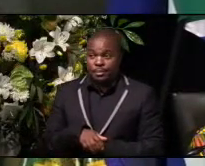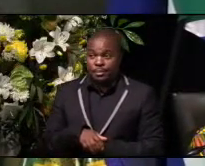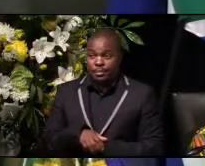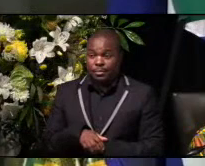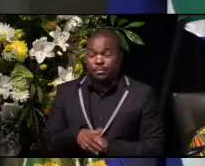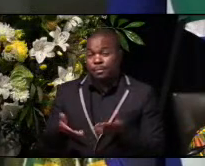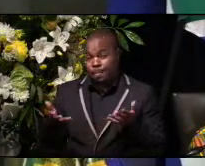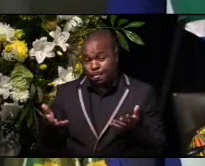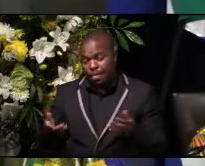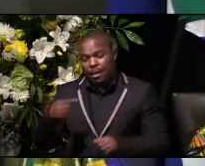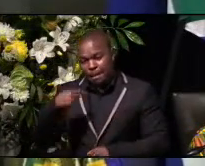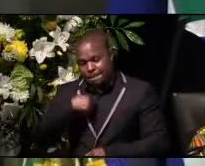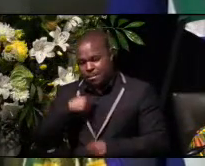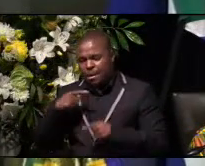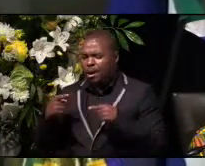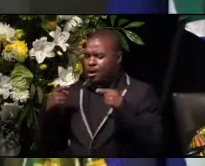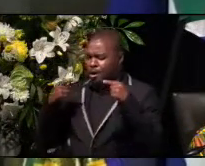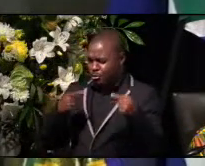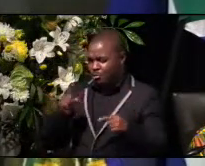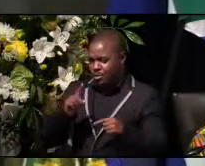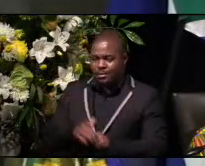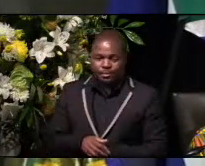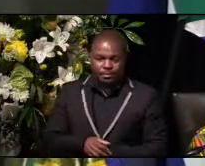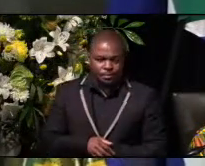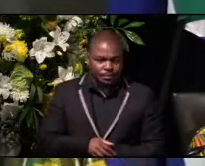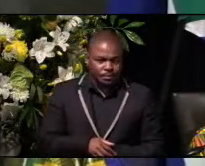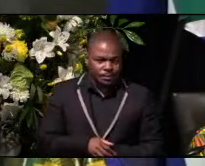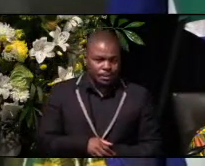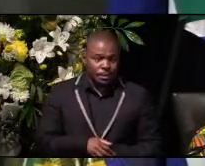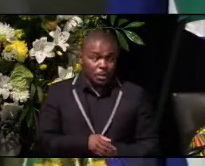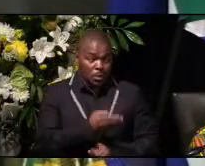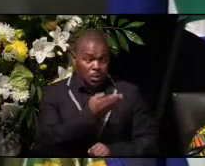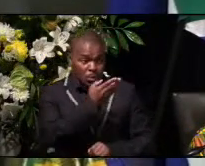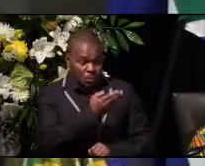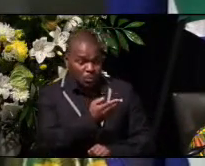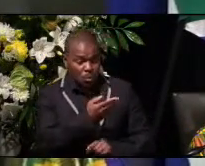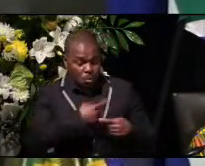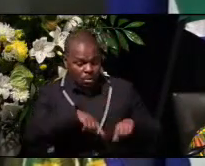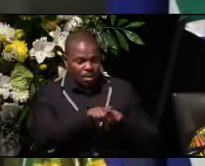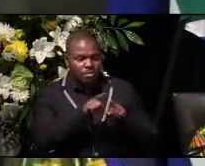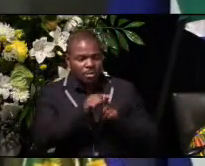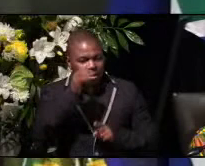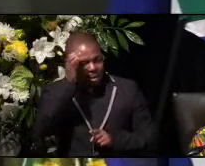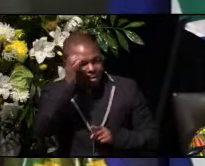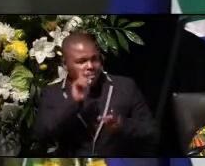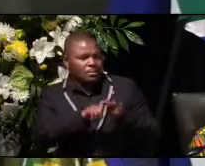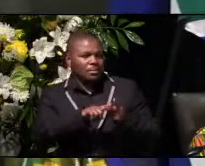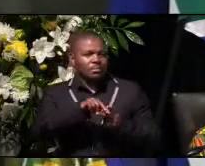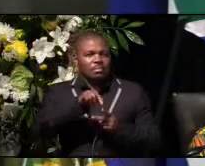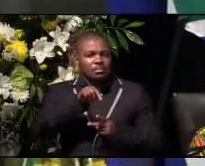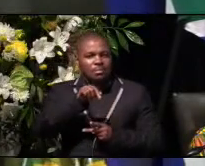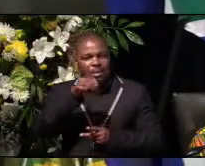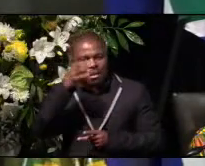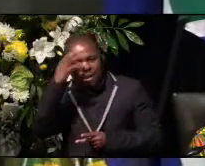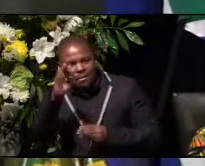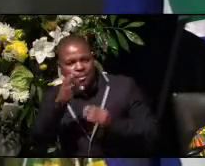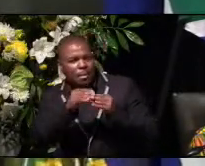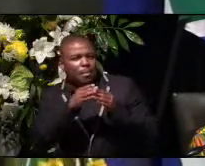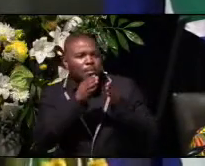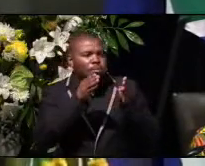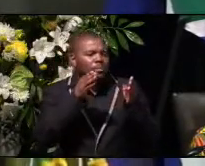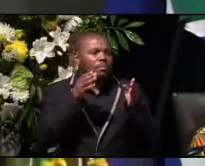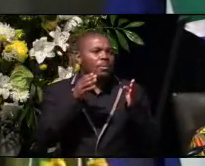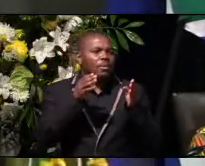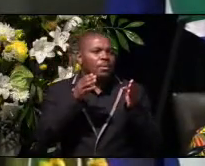therefore I would argue that way we stand as academics and as members of government is